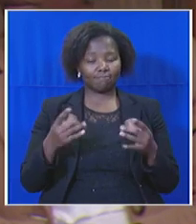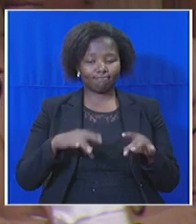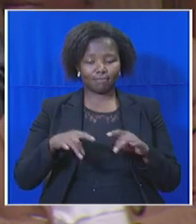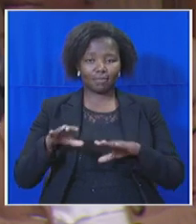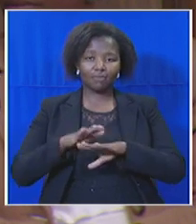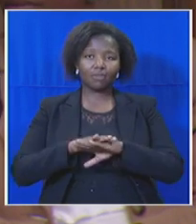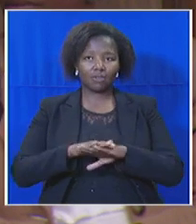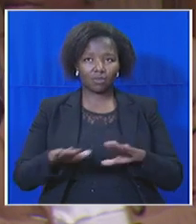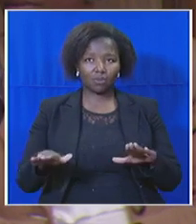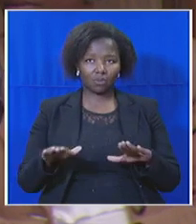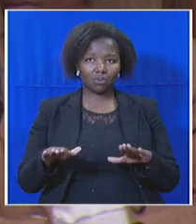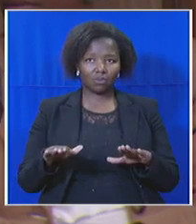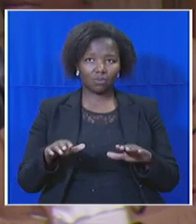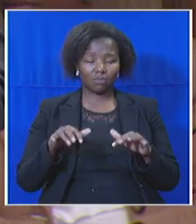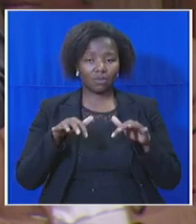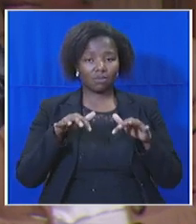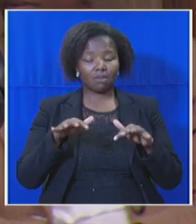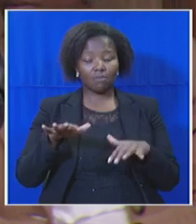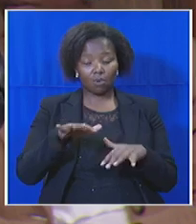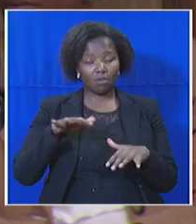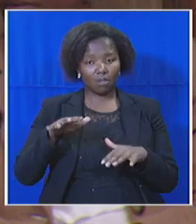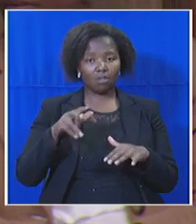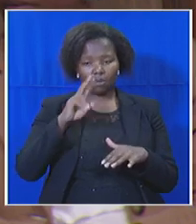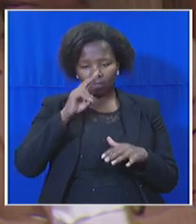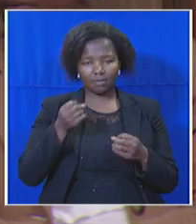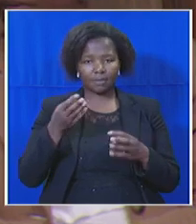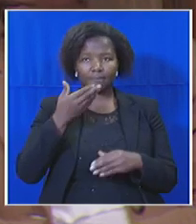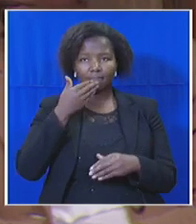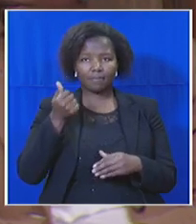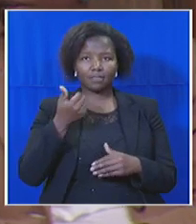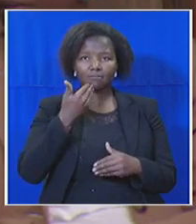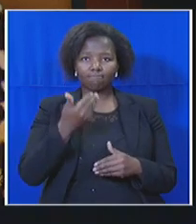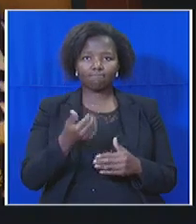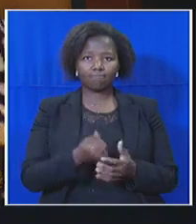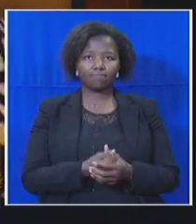crying shame. The people of Huntington deserve better. Thank you.